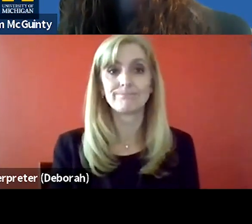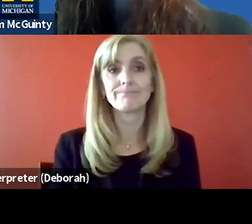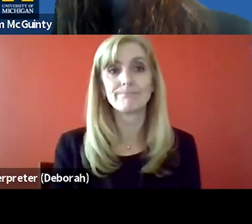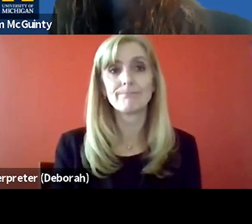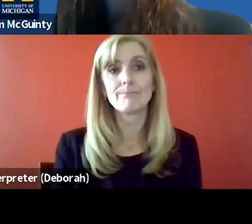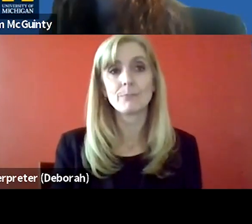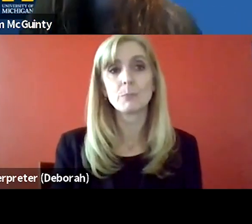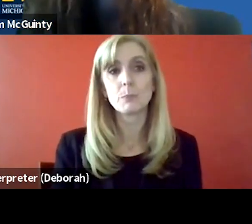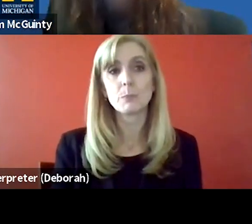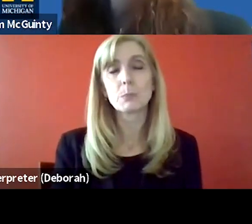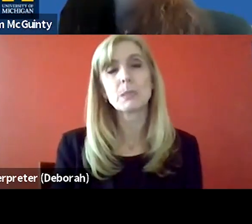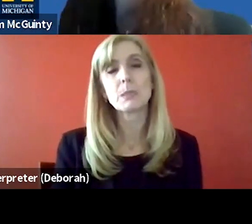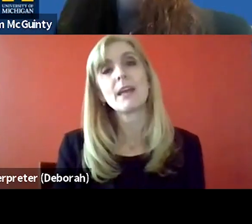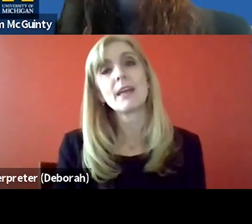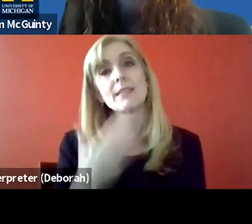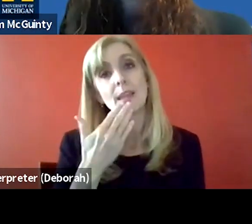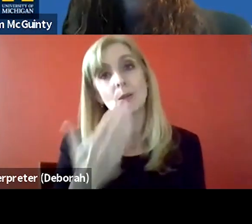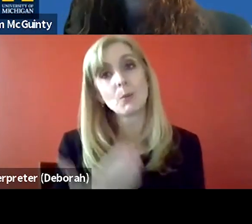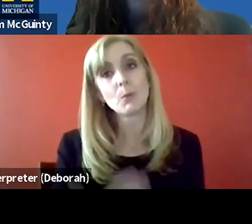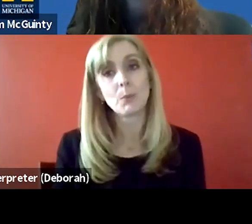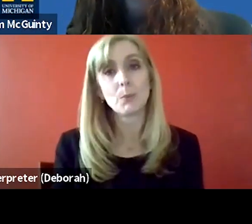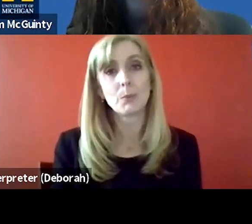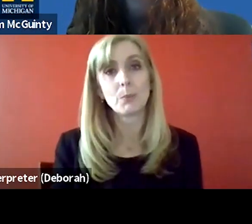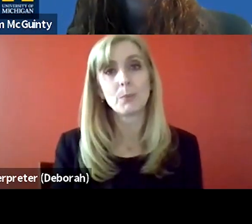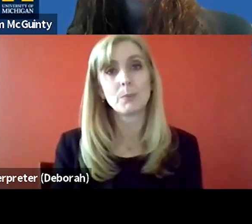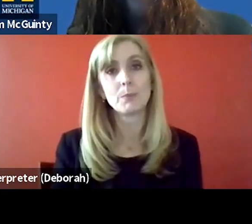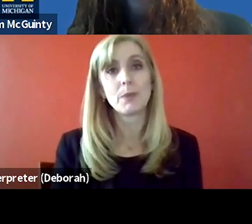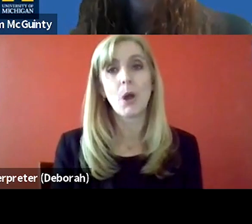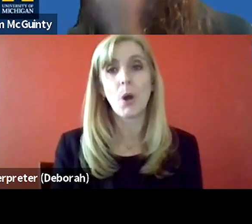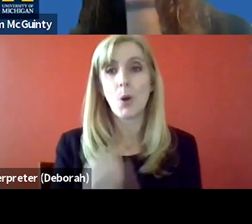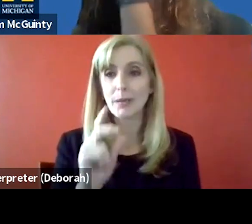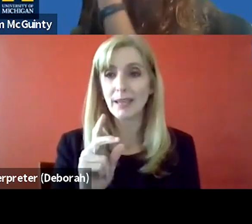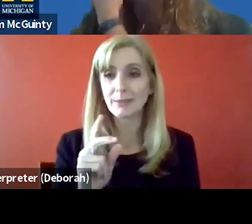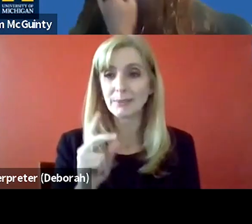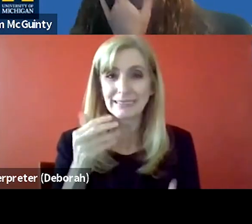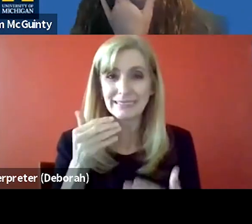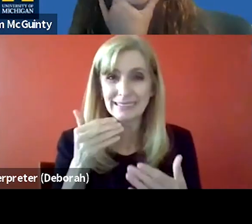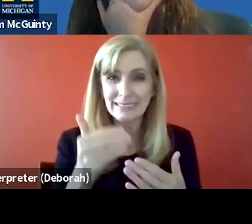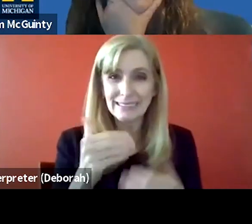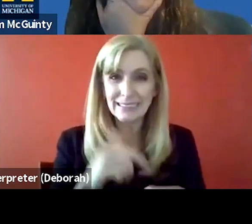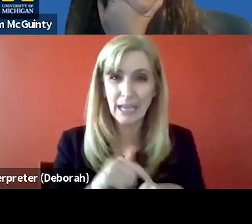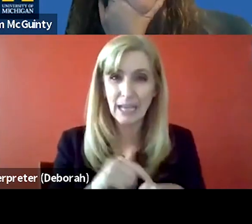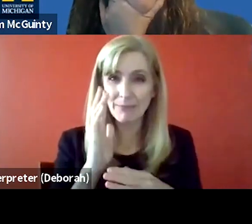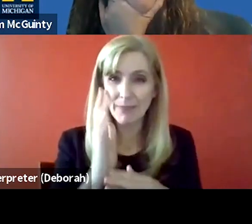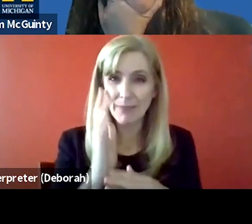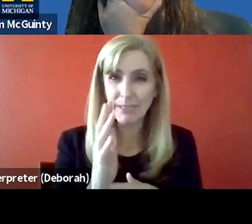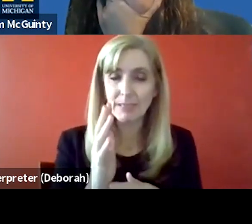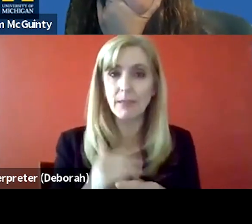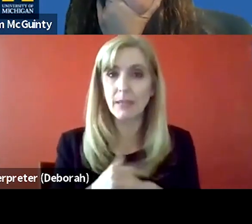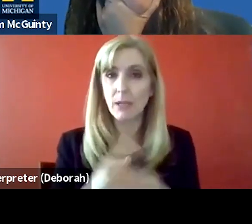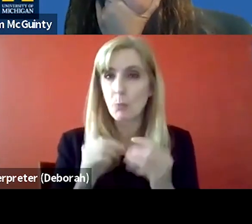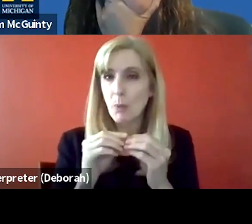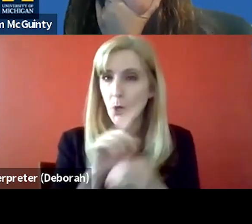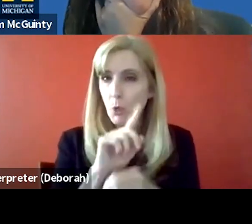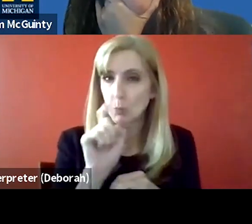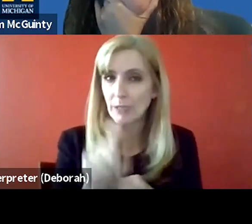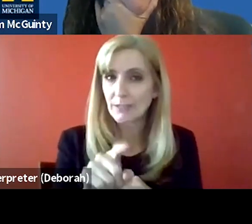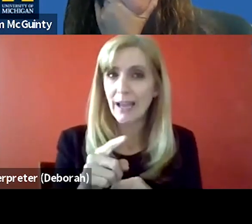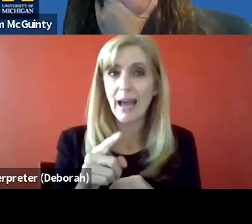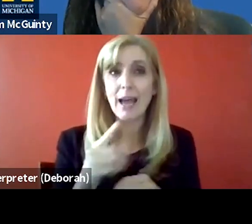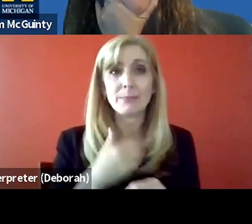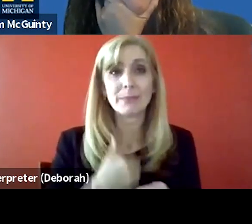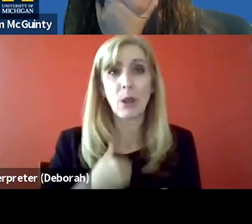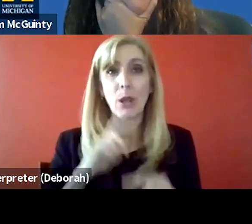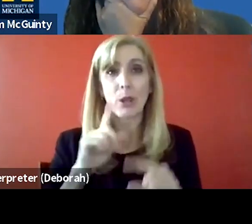Thank you. And we're coming up on our 5 minutes, so I think we have time for just one more question. I'm sorry we couldn't get to them